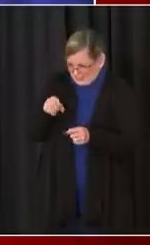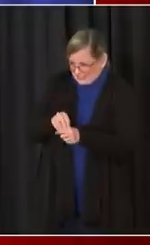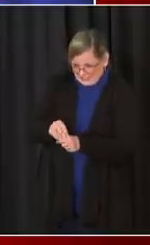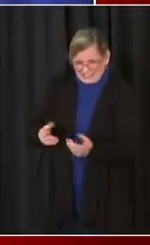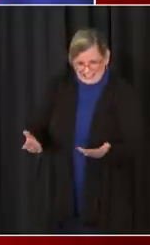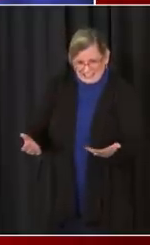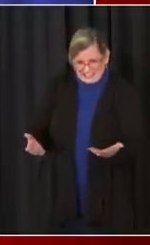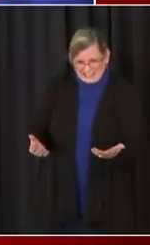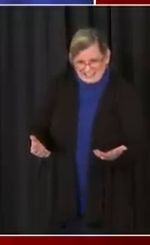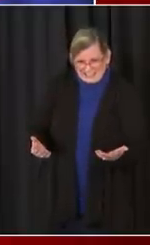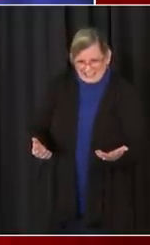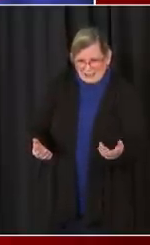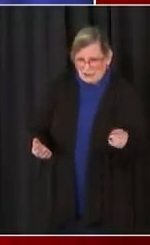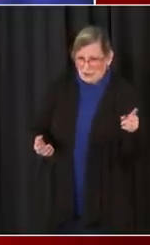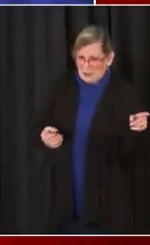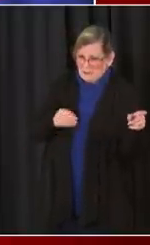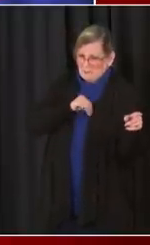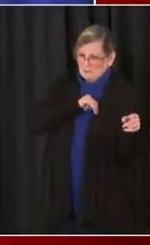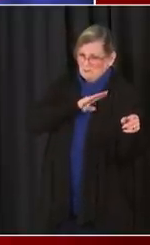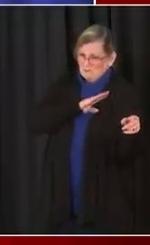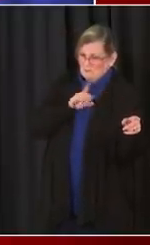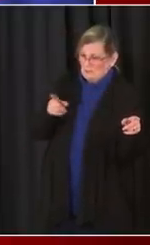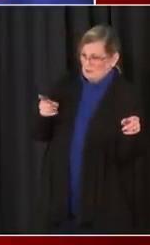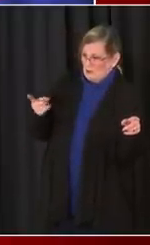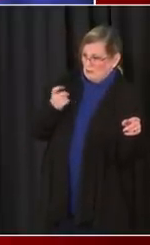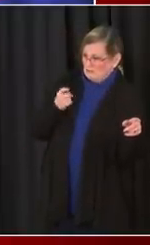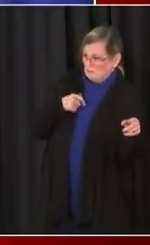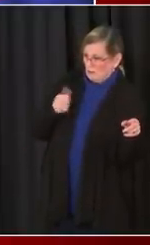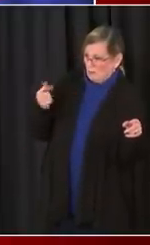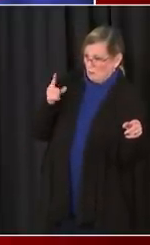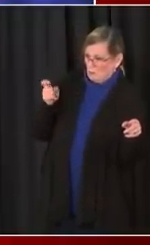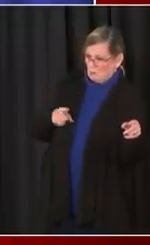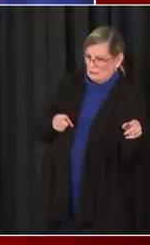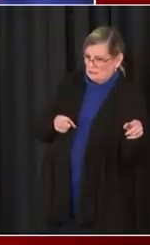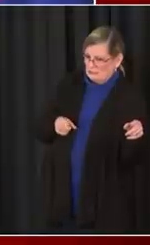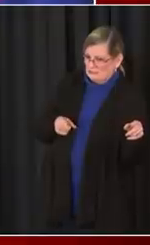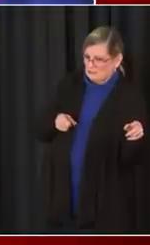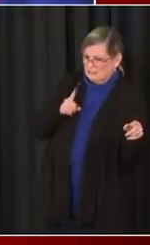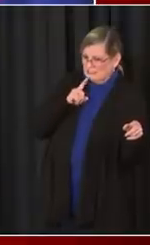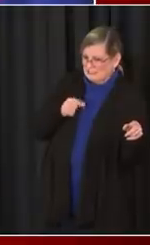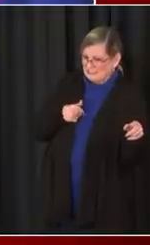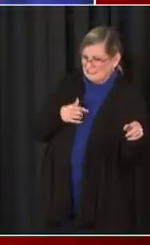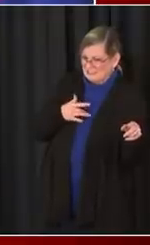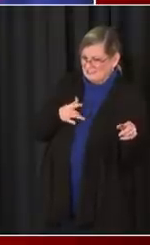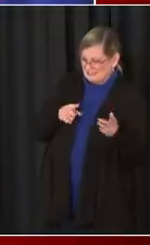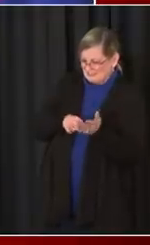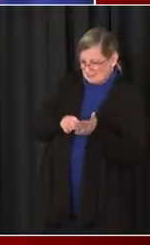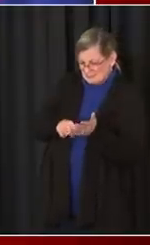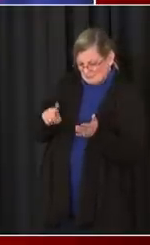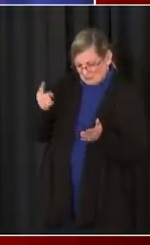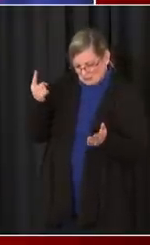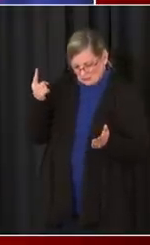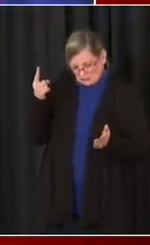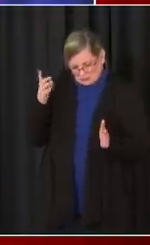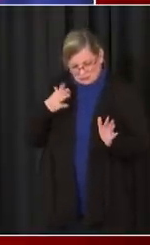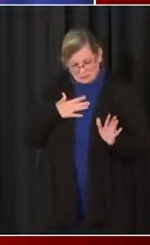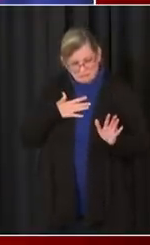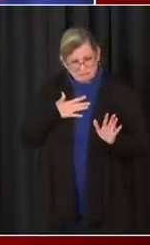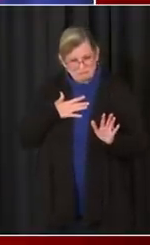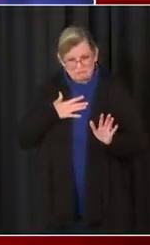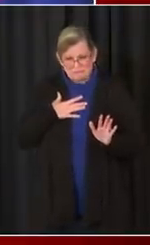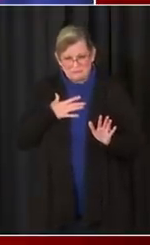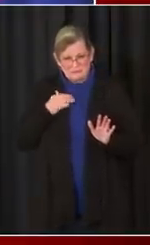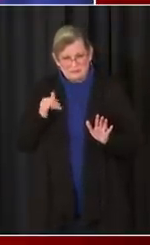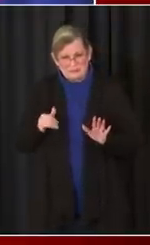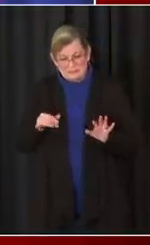be? I think you've laid out another question that it will be subject to investigation. I think